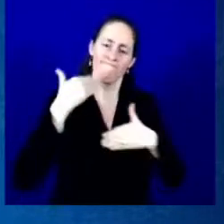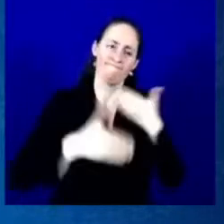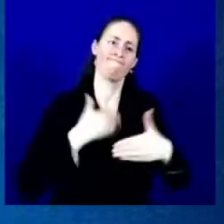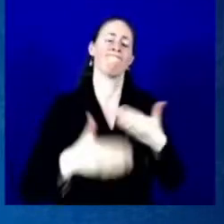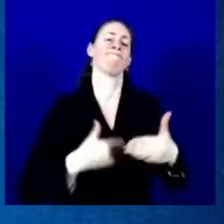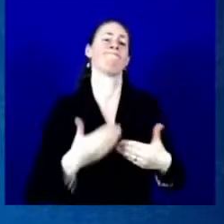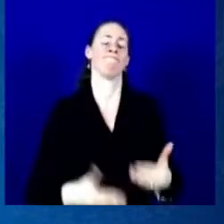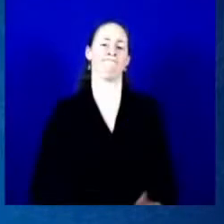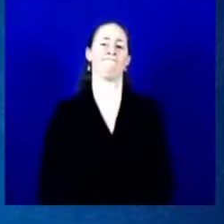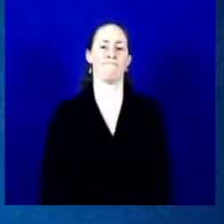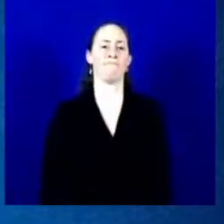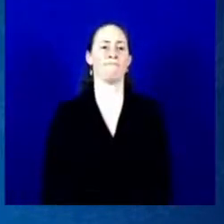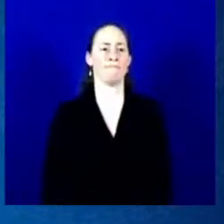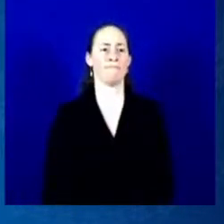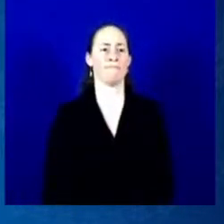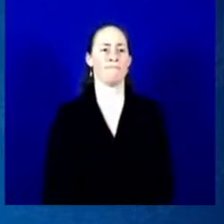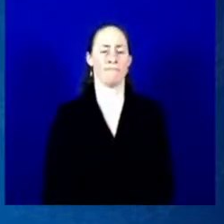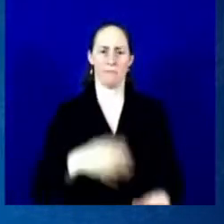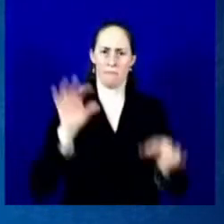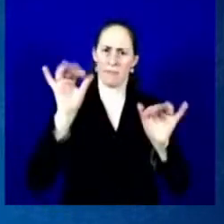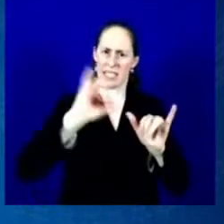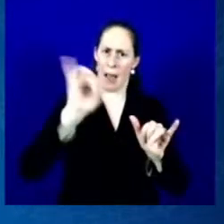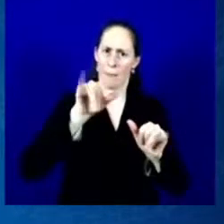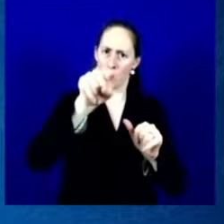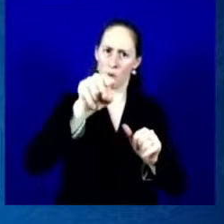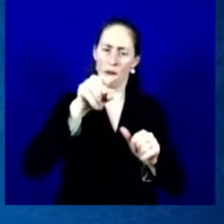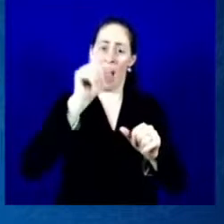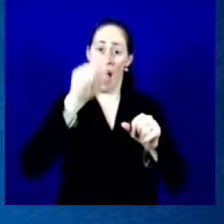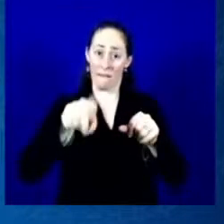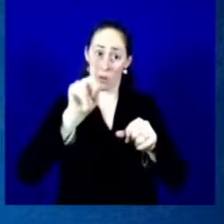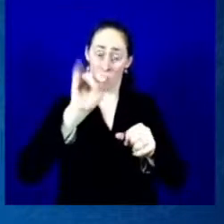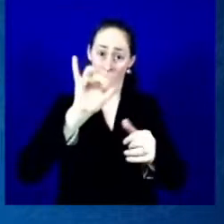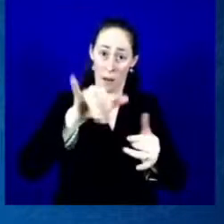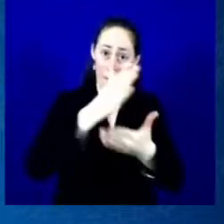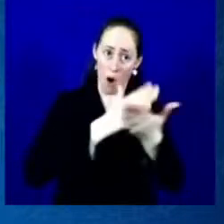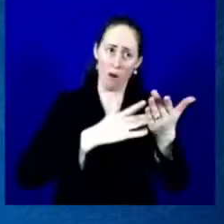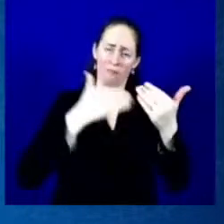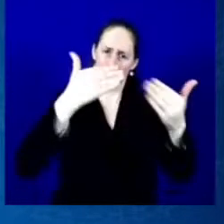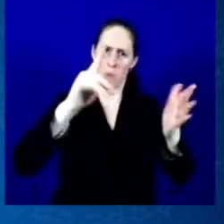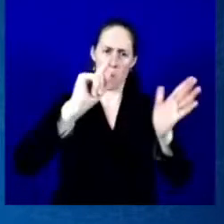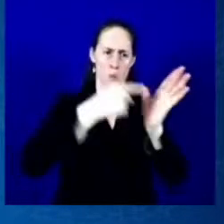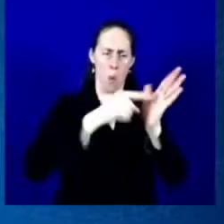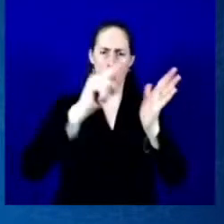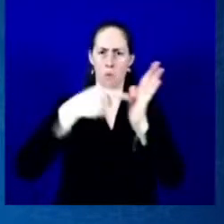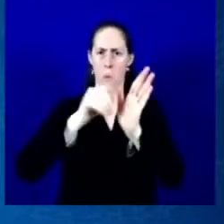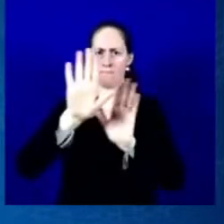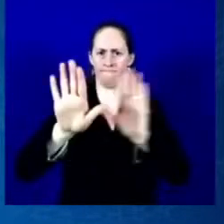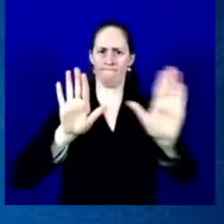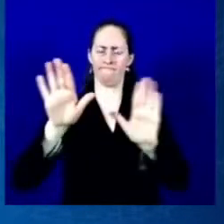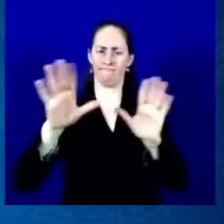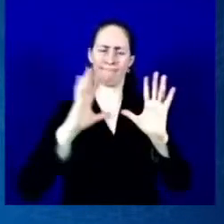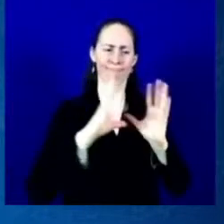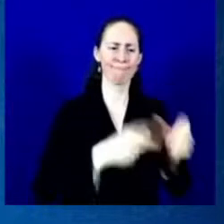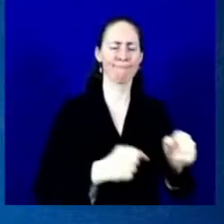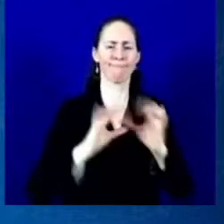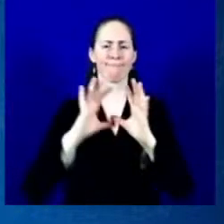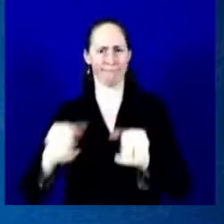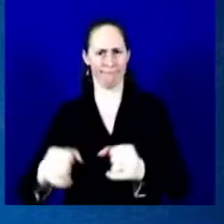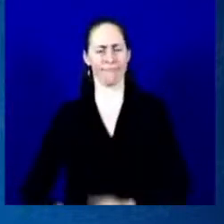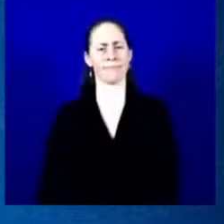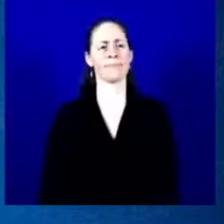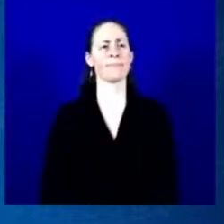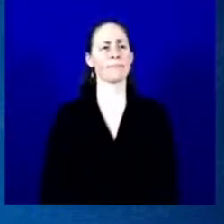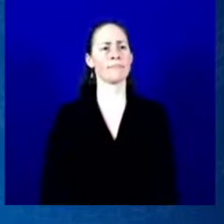us. That if we do that, we will meet the center challenge of the age by proving that democracy is durable